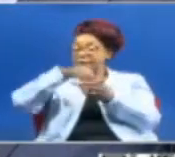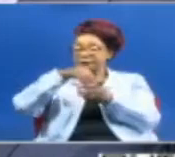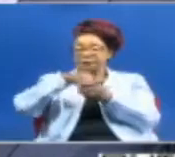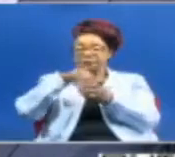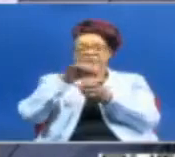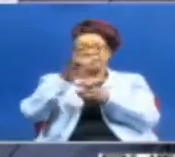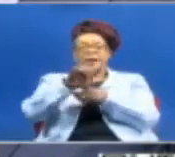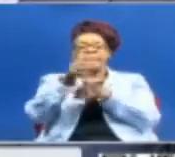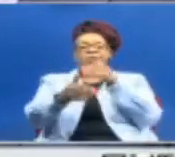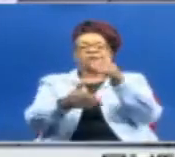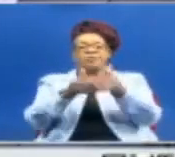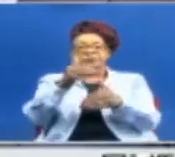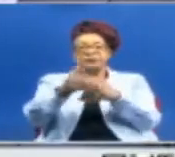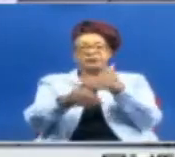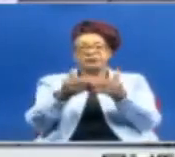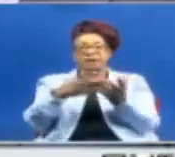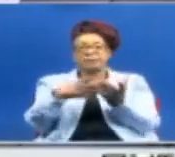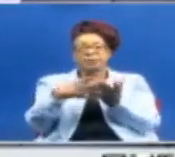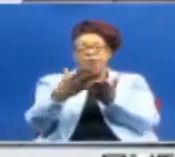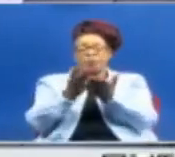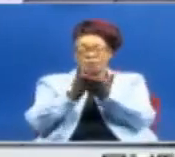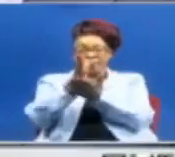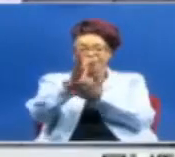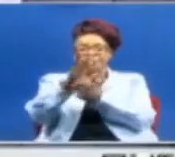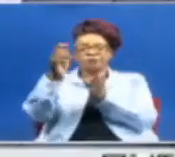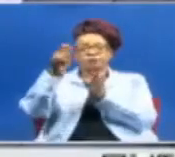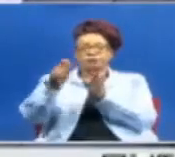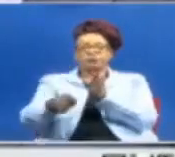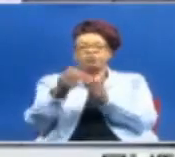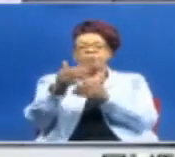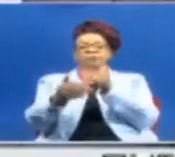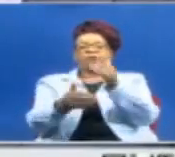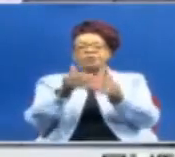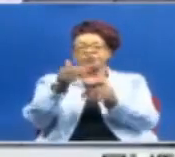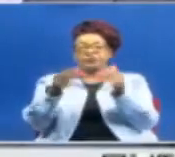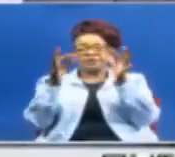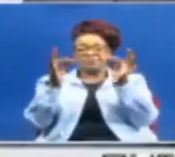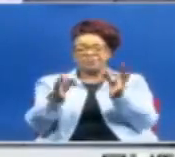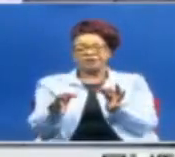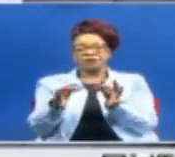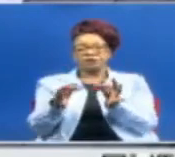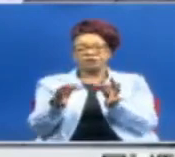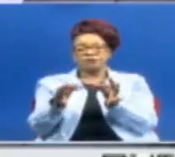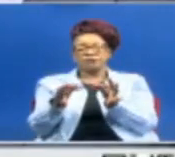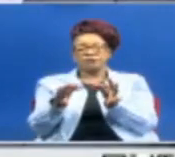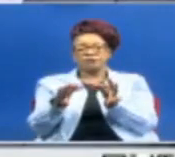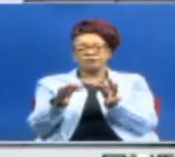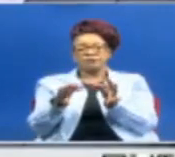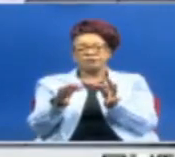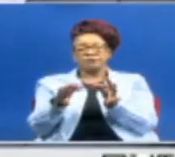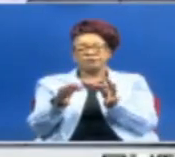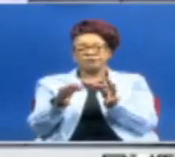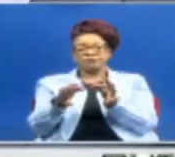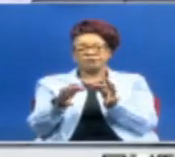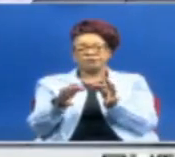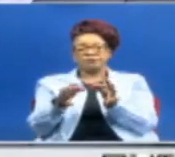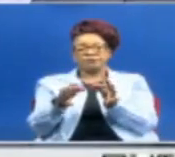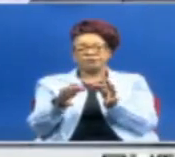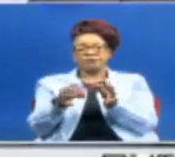him through the judicial process for a determination of the kind of